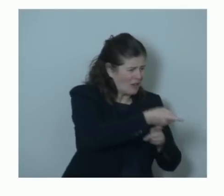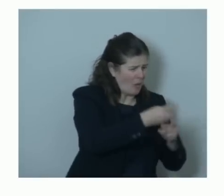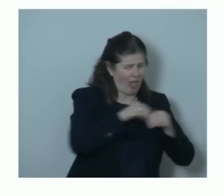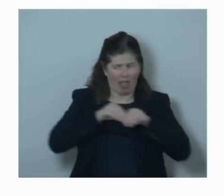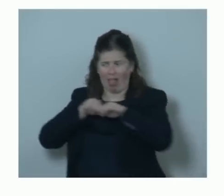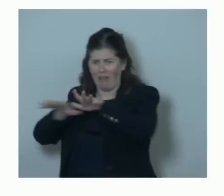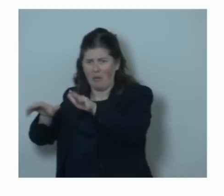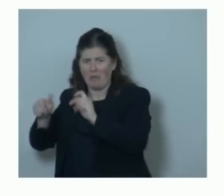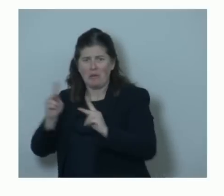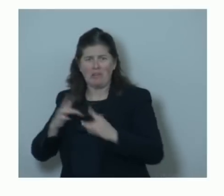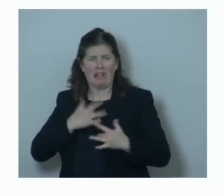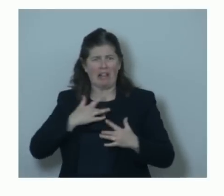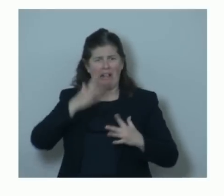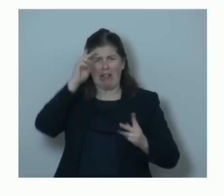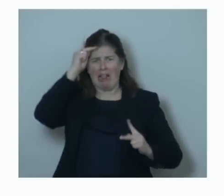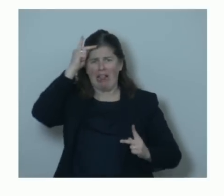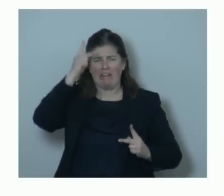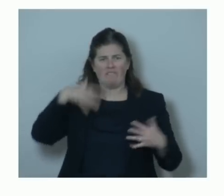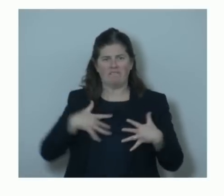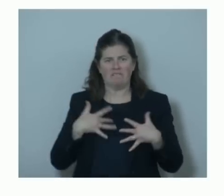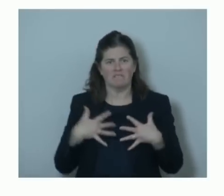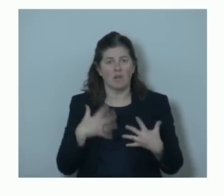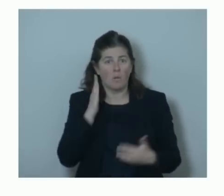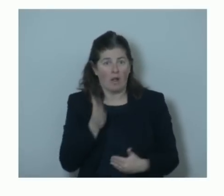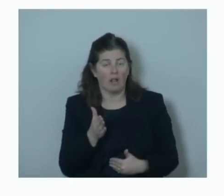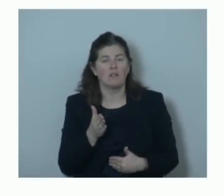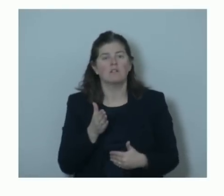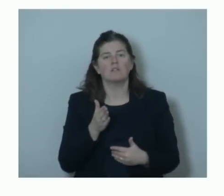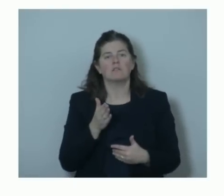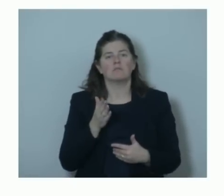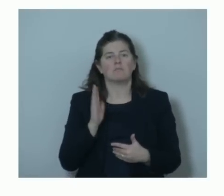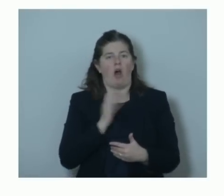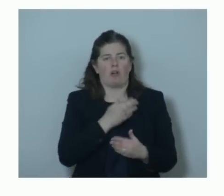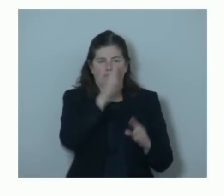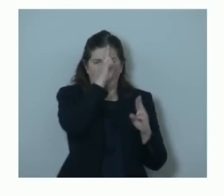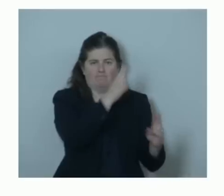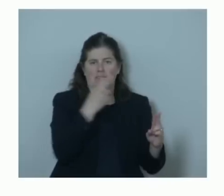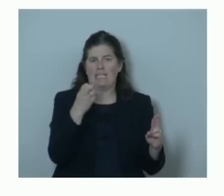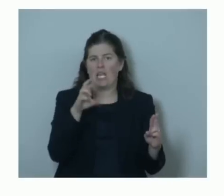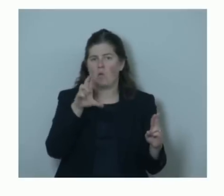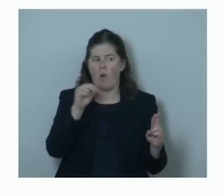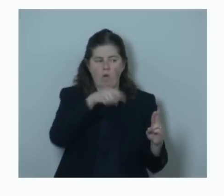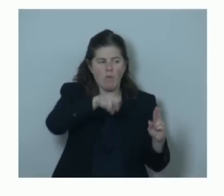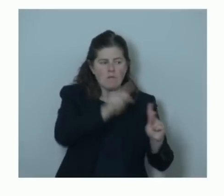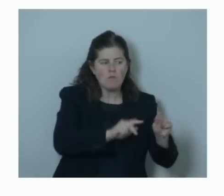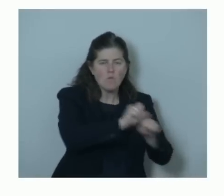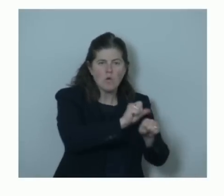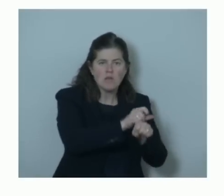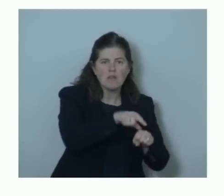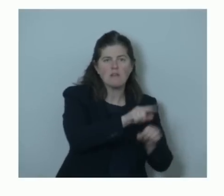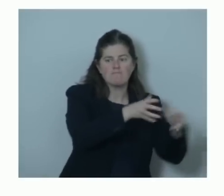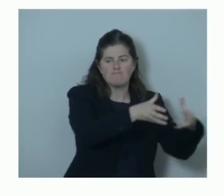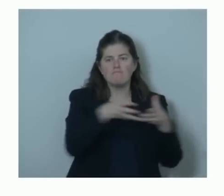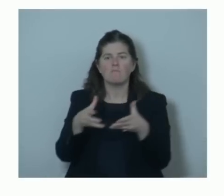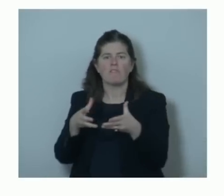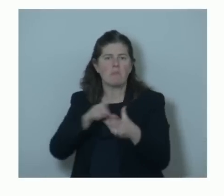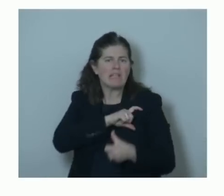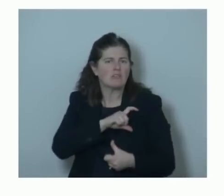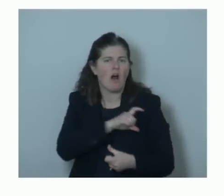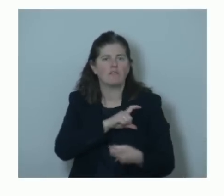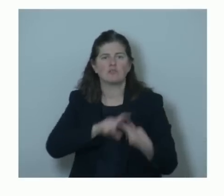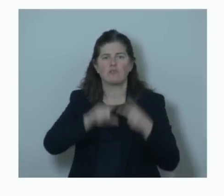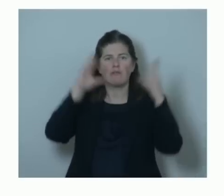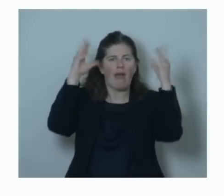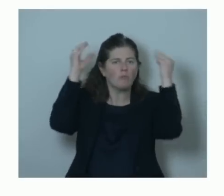to other people is terrifying. And our heroes in healthcare, our heroes our police officers, our